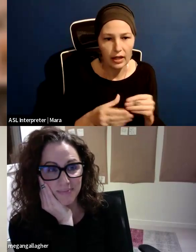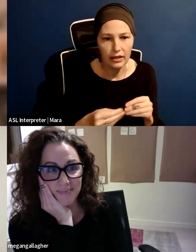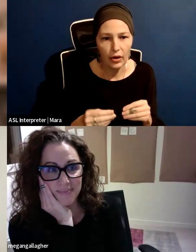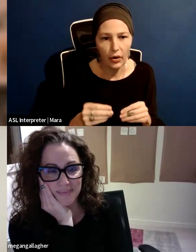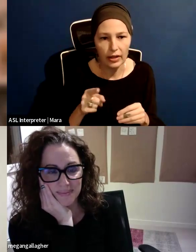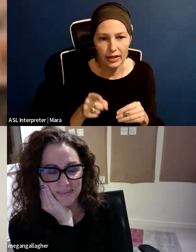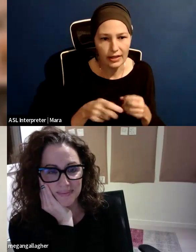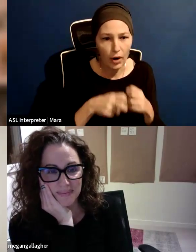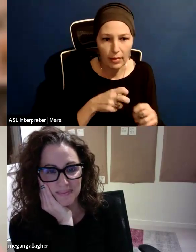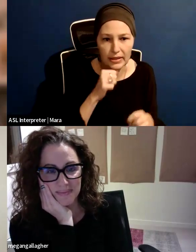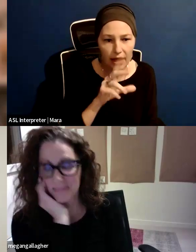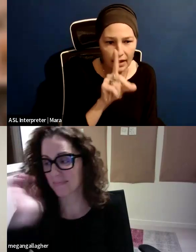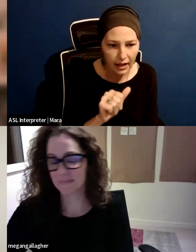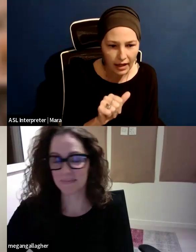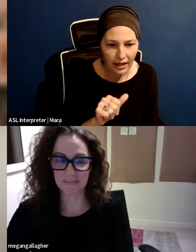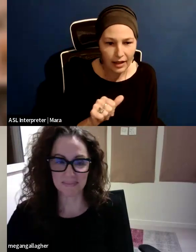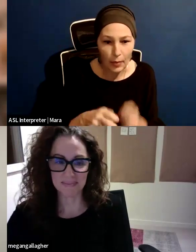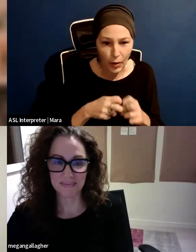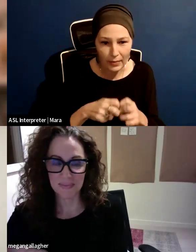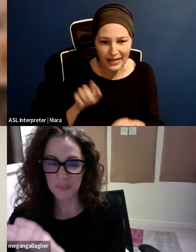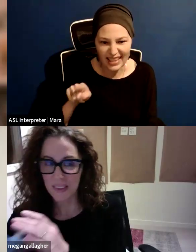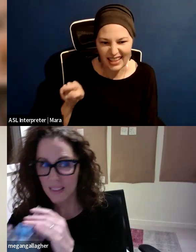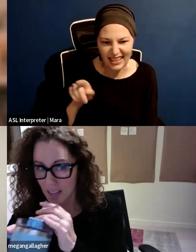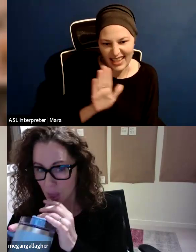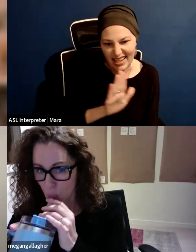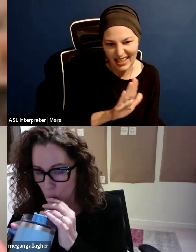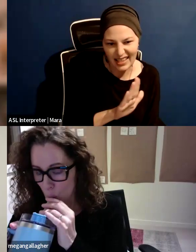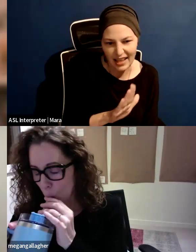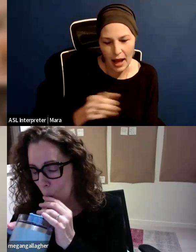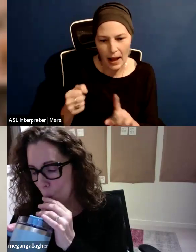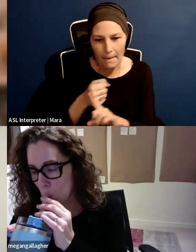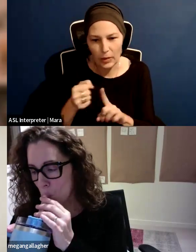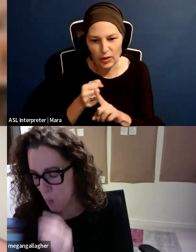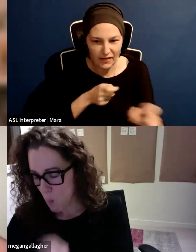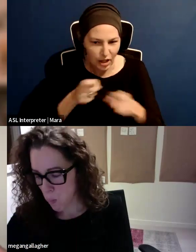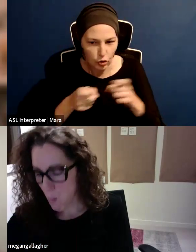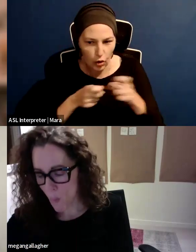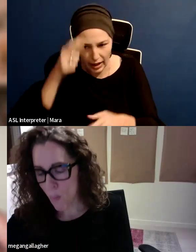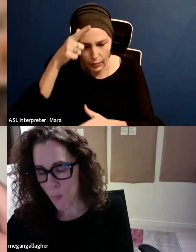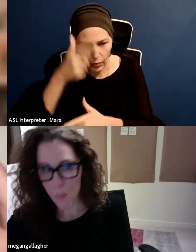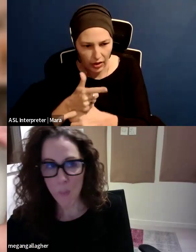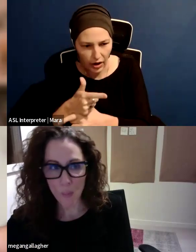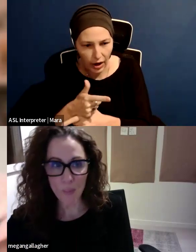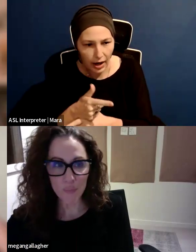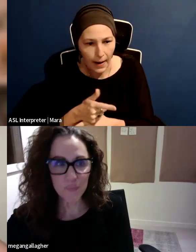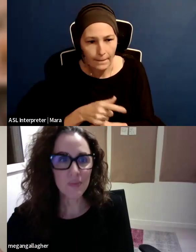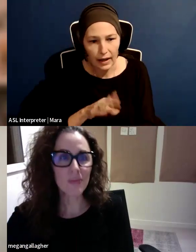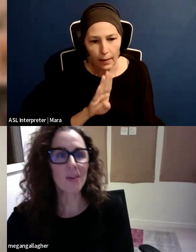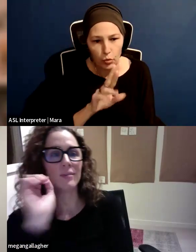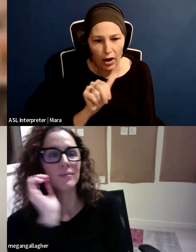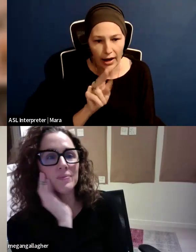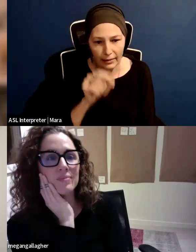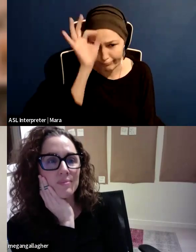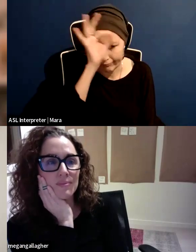controlling, abusive brother, but he doesn't know that. He's been fed so much of the narrative that Peter